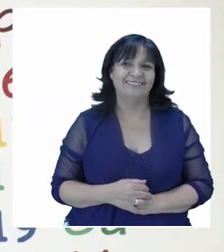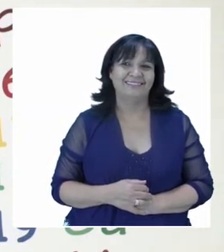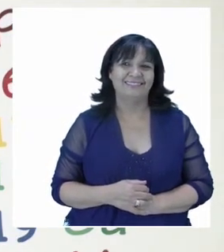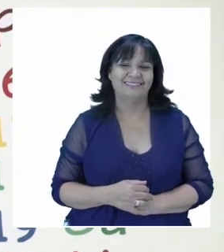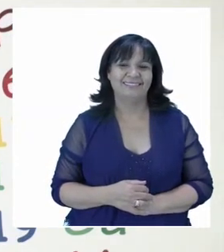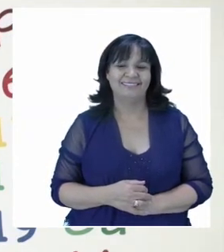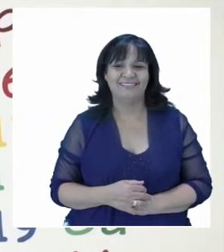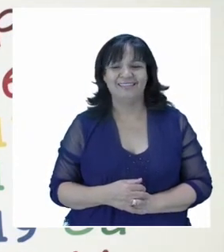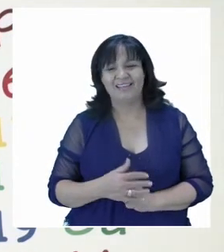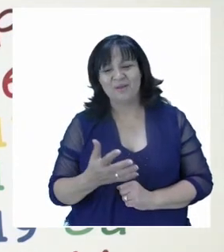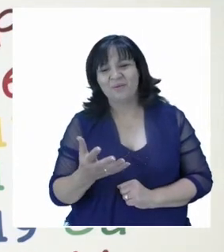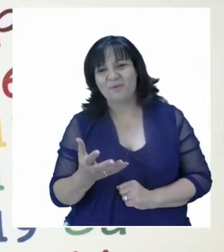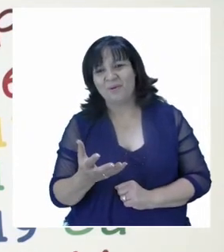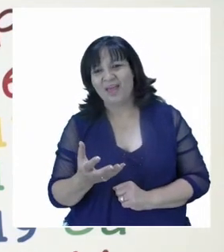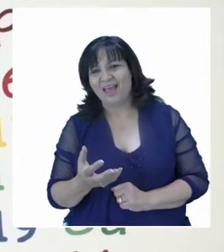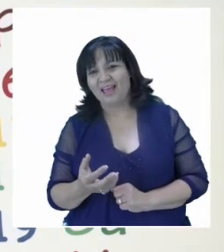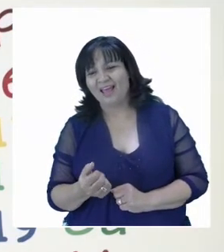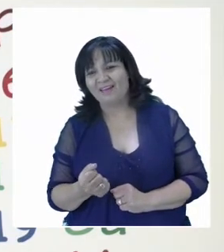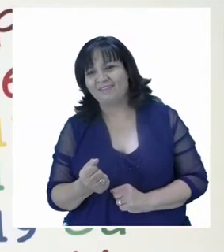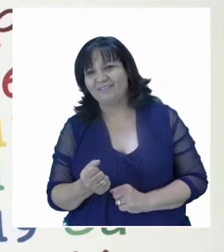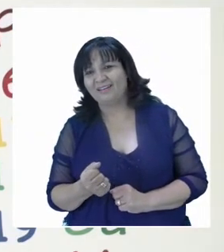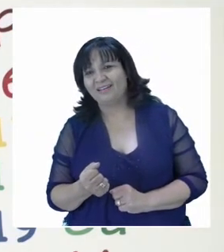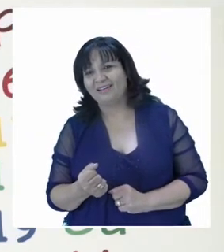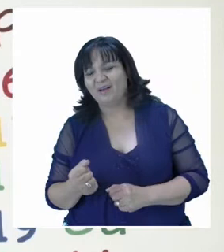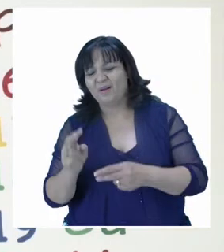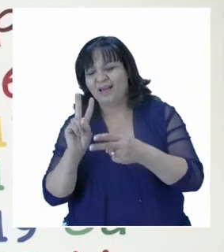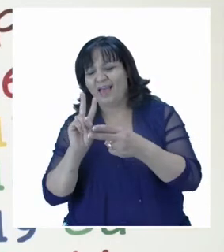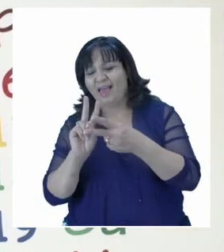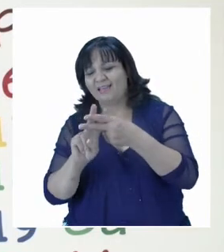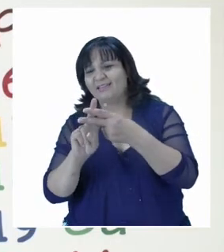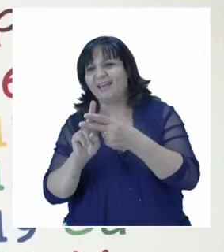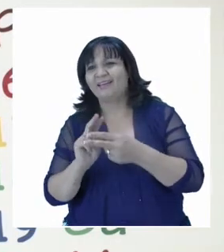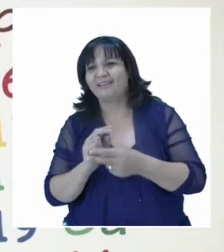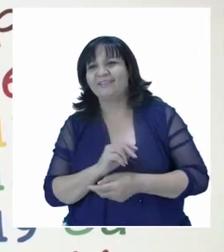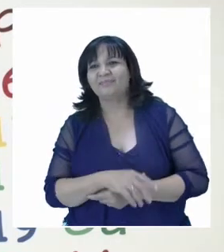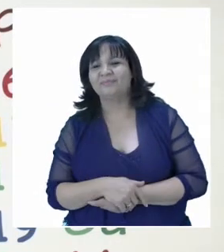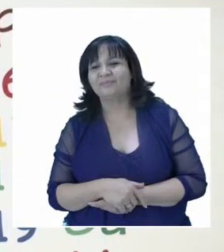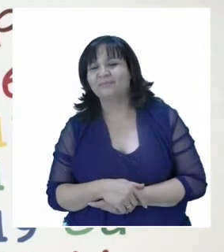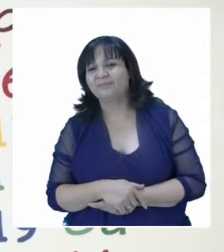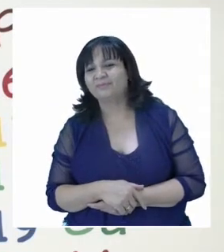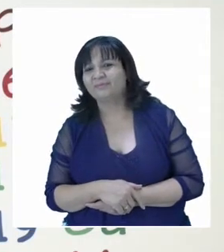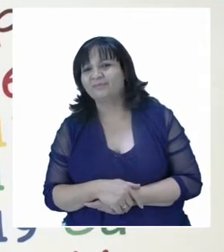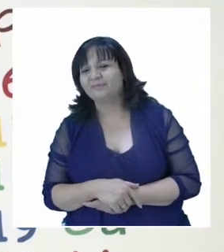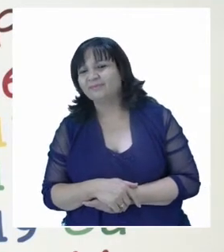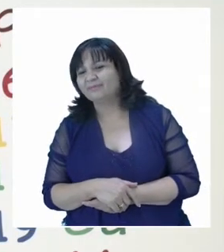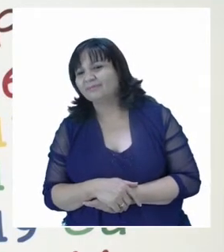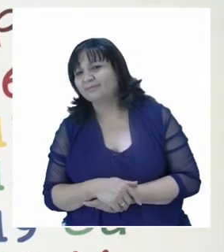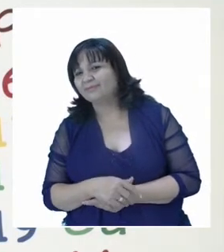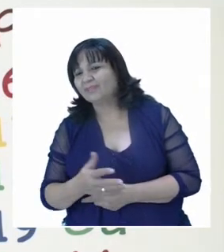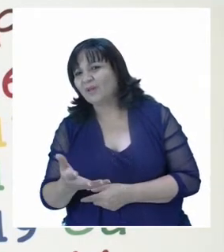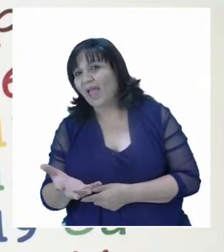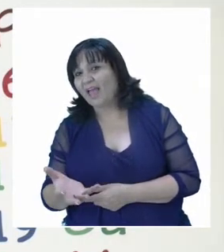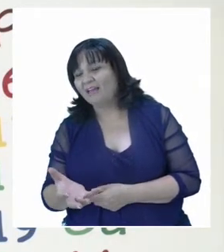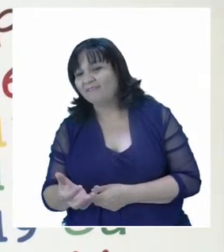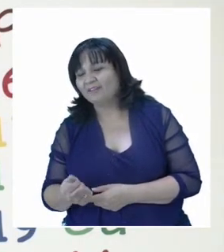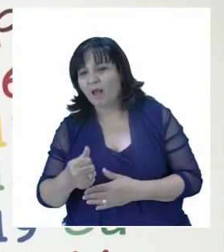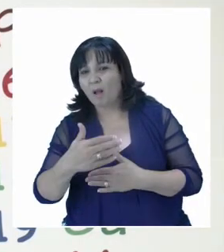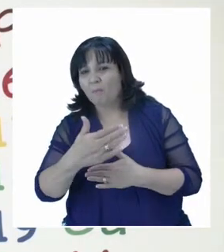we have our hashtag that also has a square inside. And then we have this